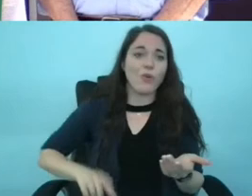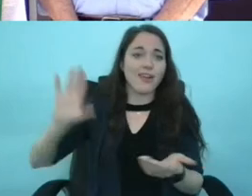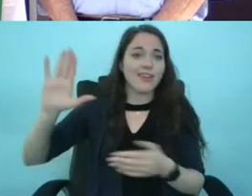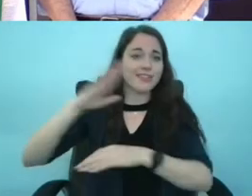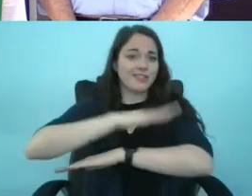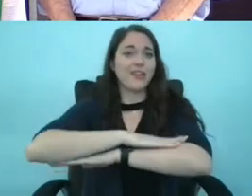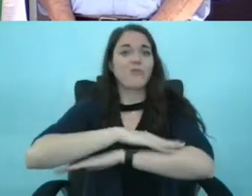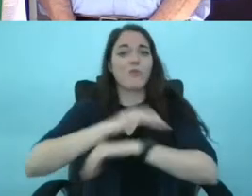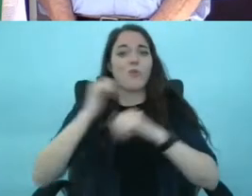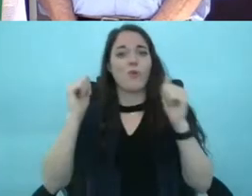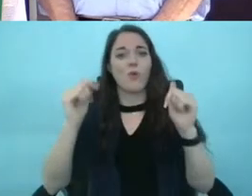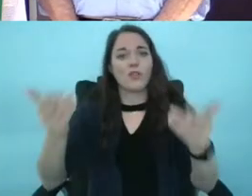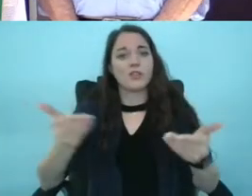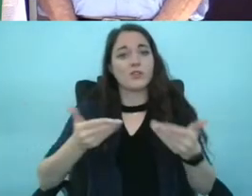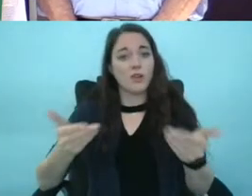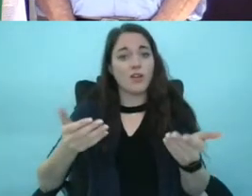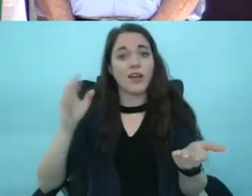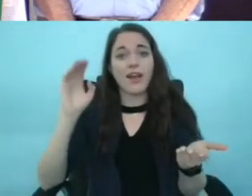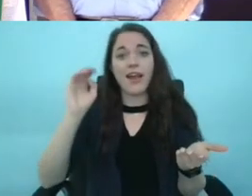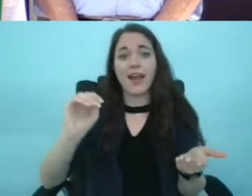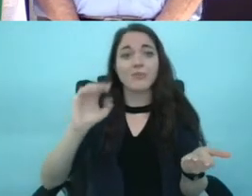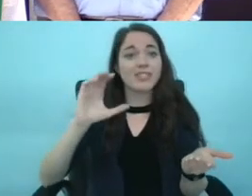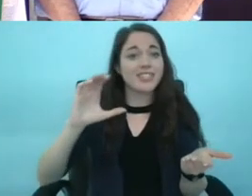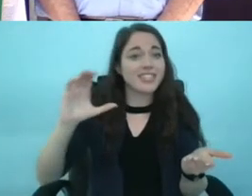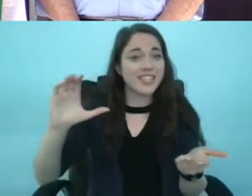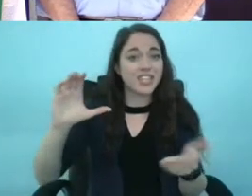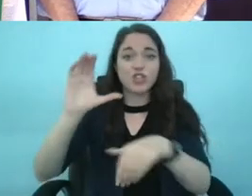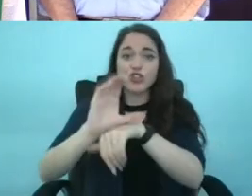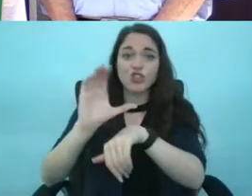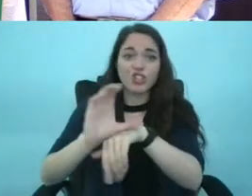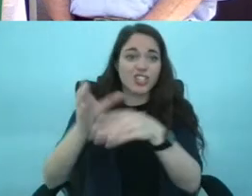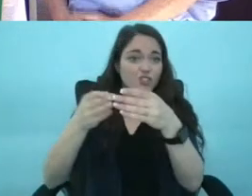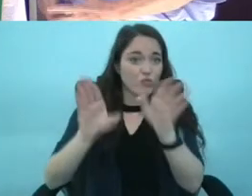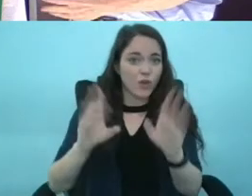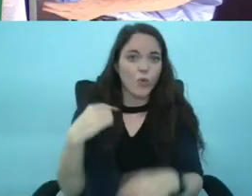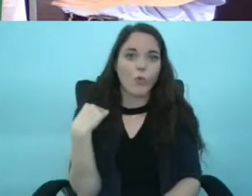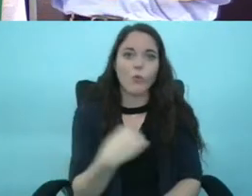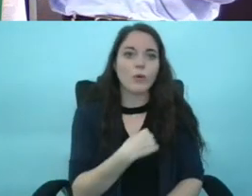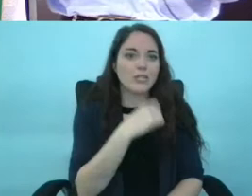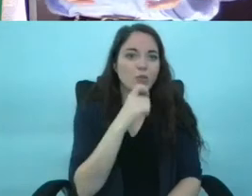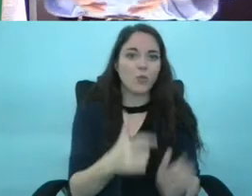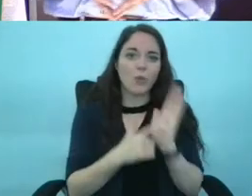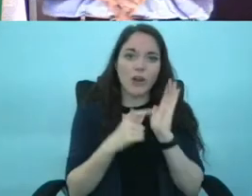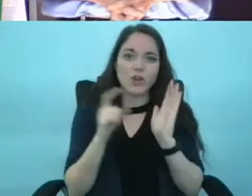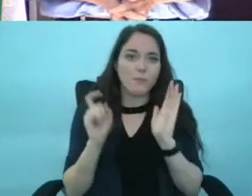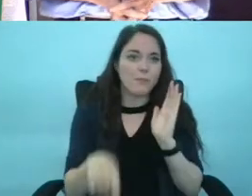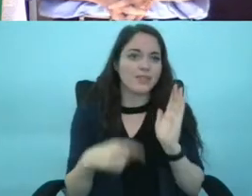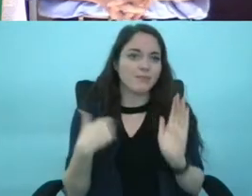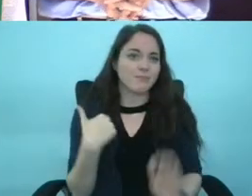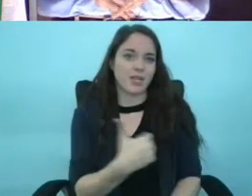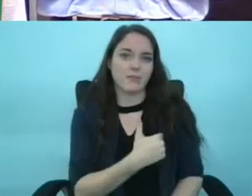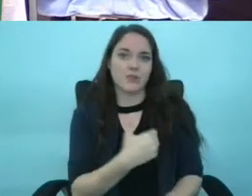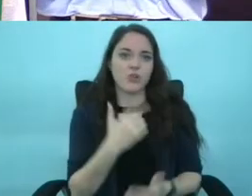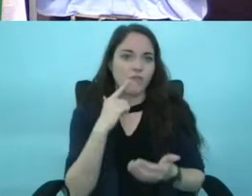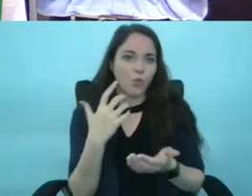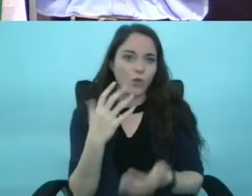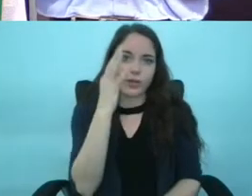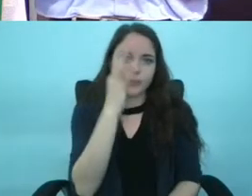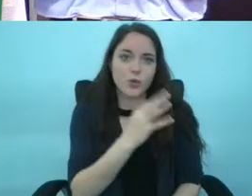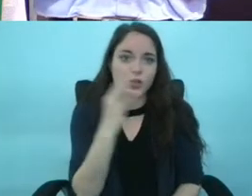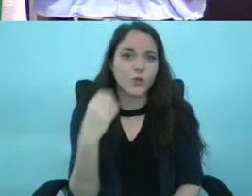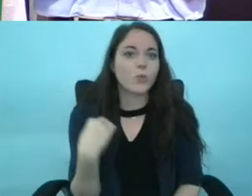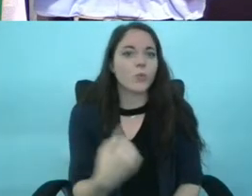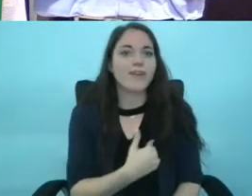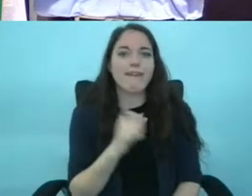MCC churches, you don't have to be a member of this church or of any church. We just ask you right now to find something, whether you're at